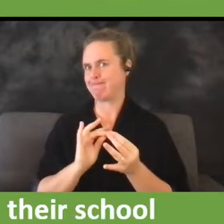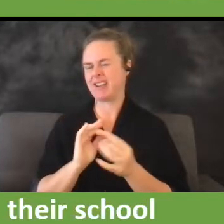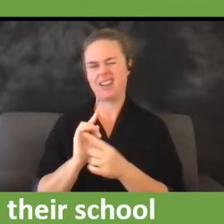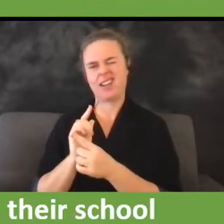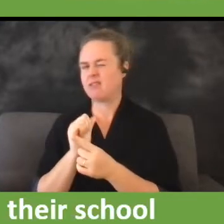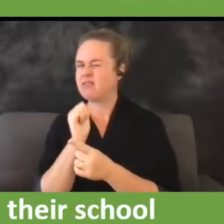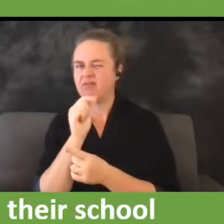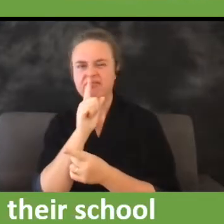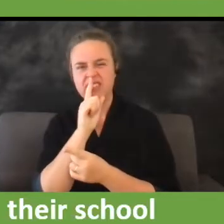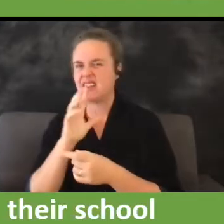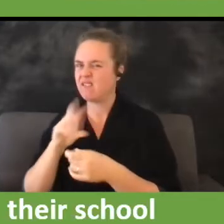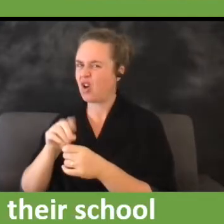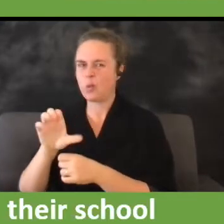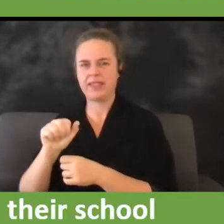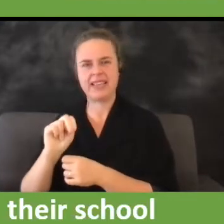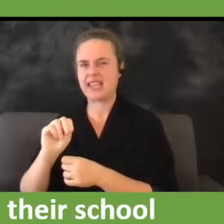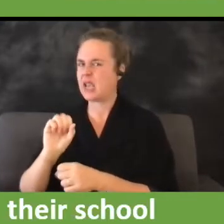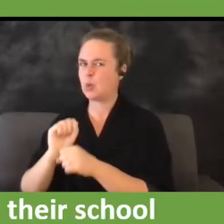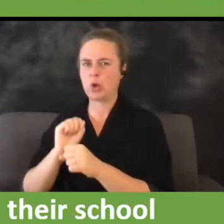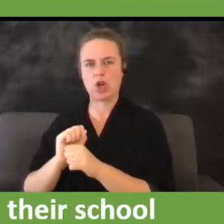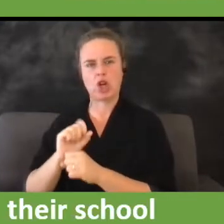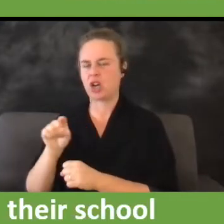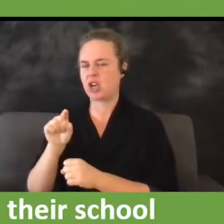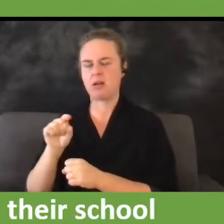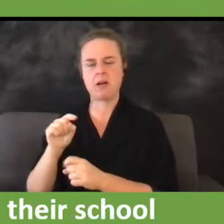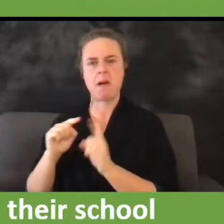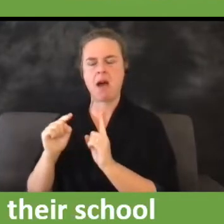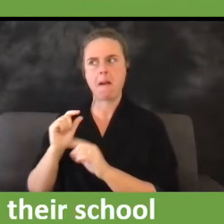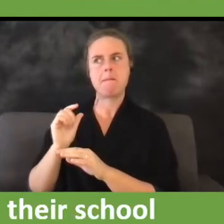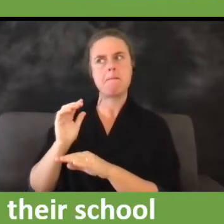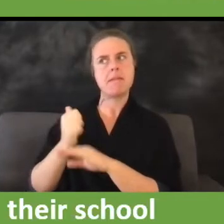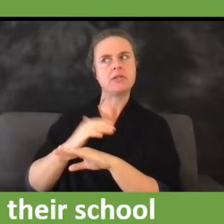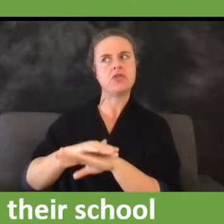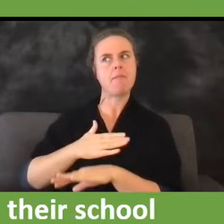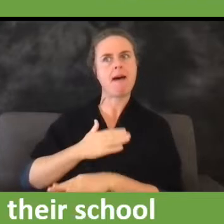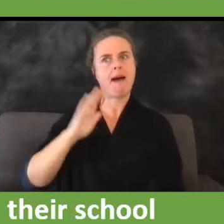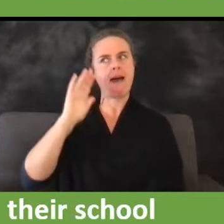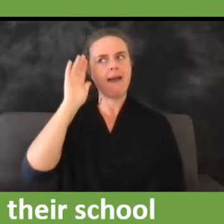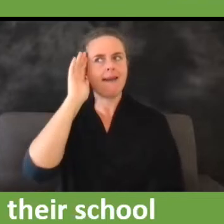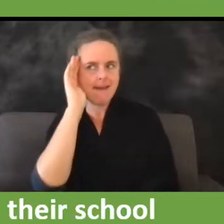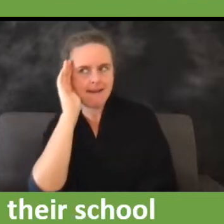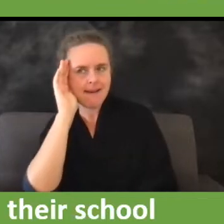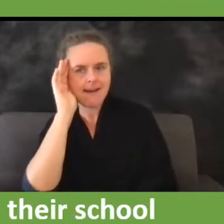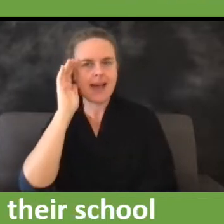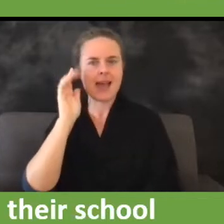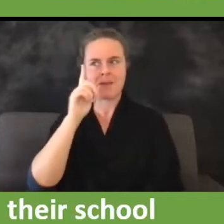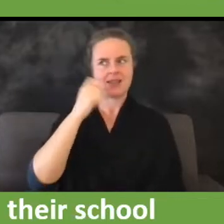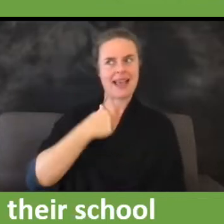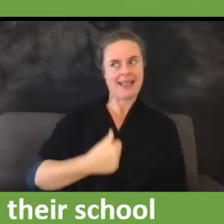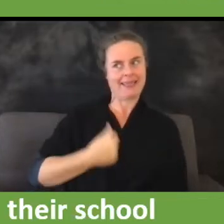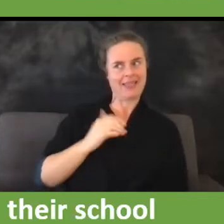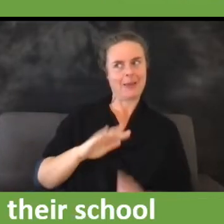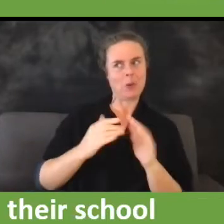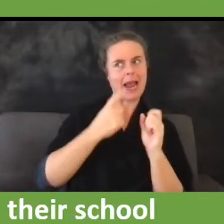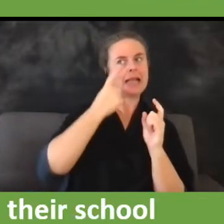I really only know what they're doing based on what I've heard them talk about, and also because I live in this community, so I can see what they're